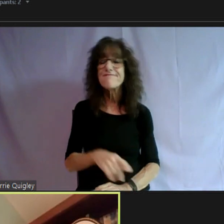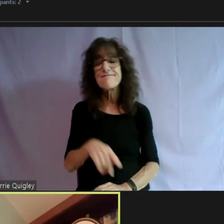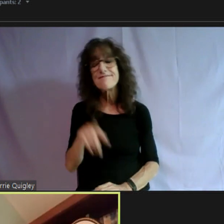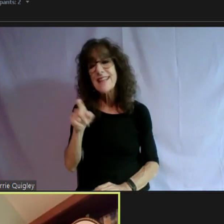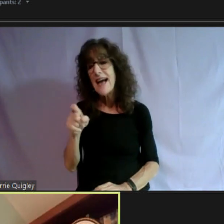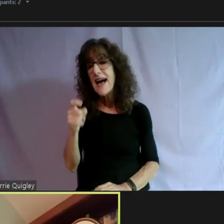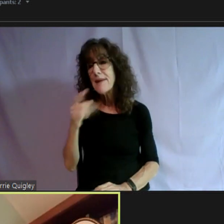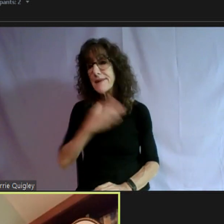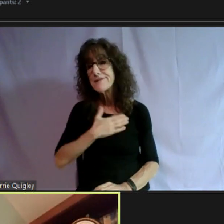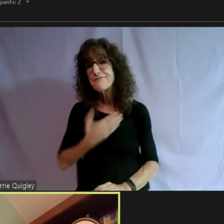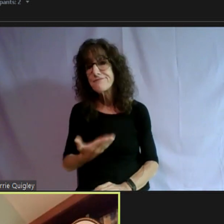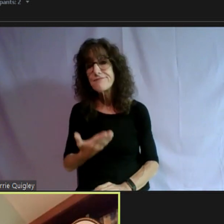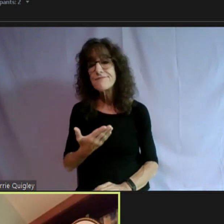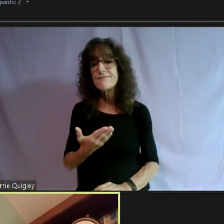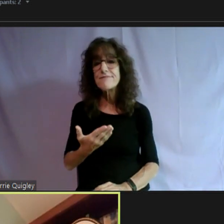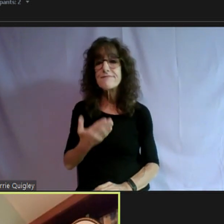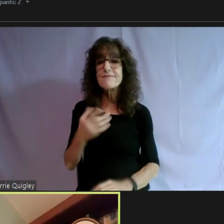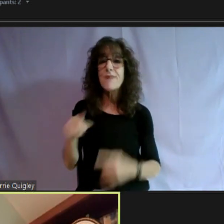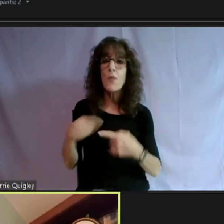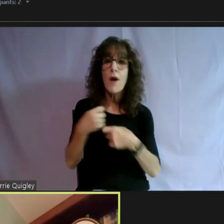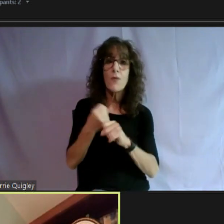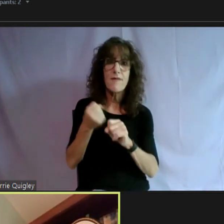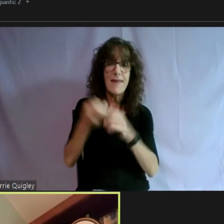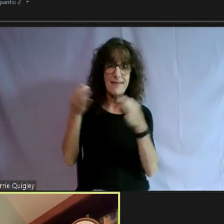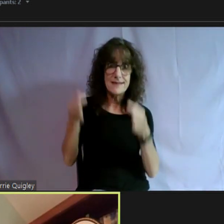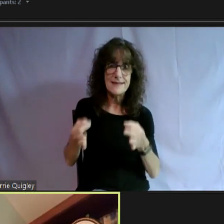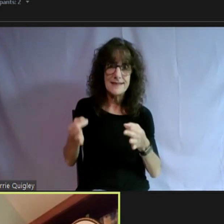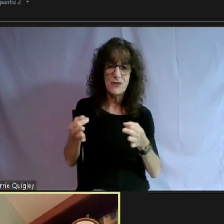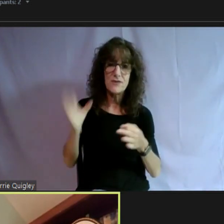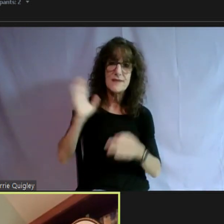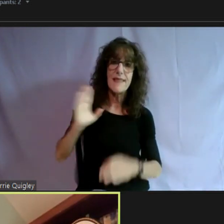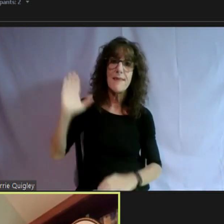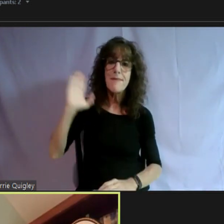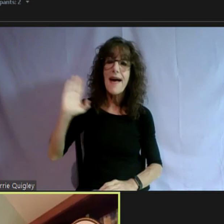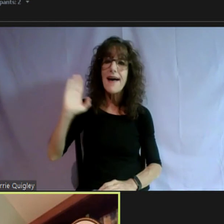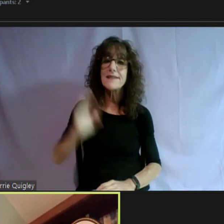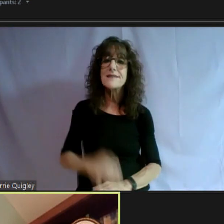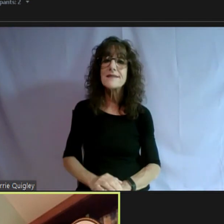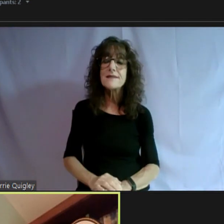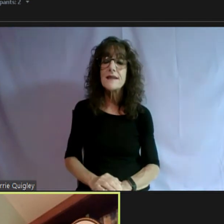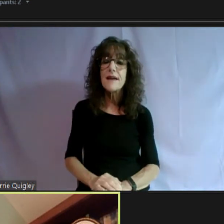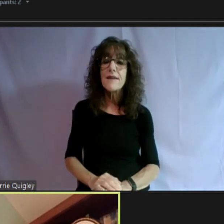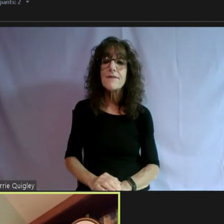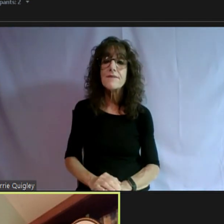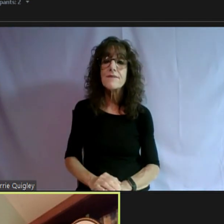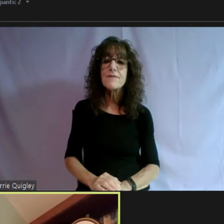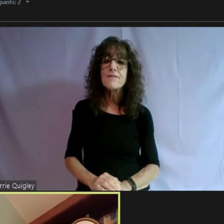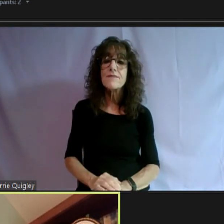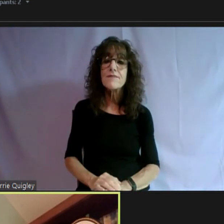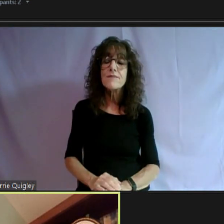that when we've made these decisions in the past, it